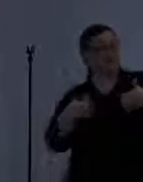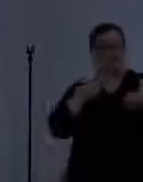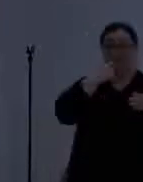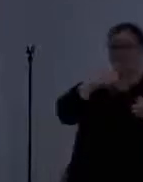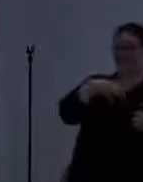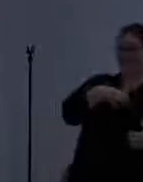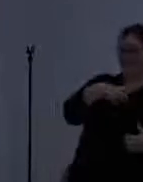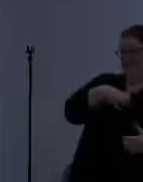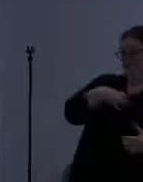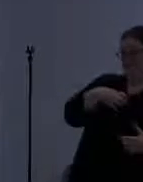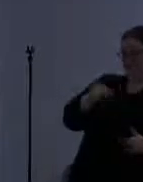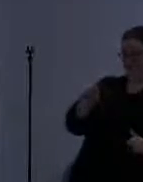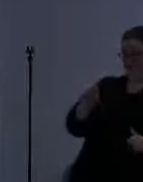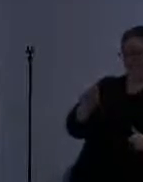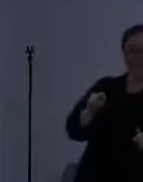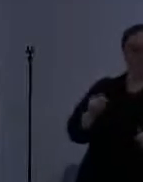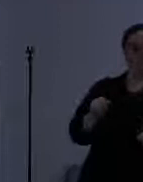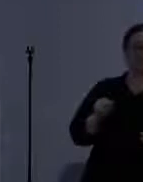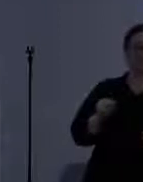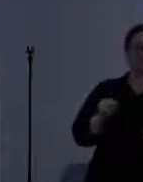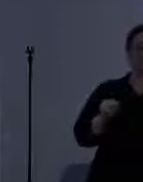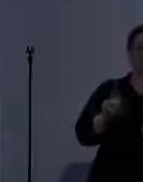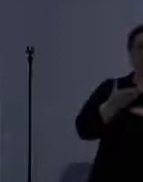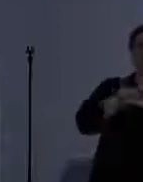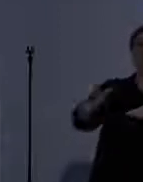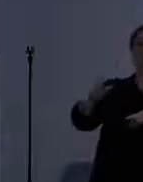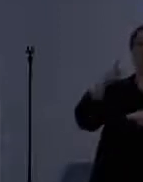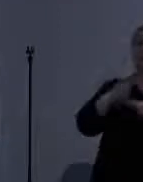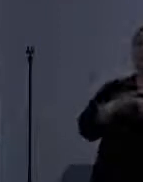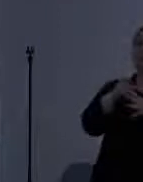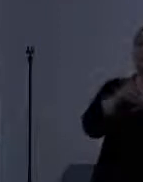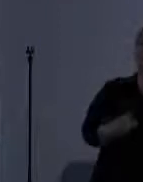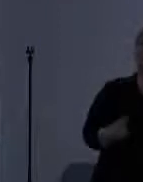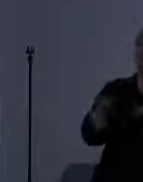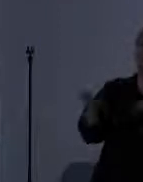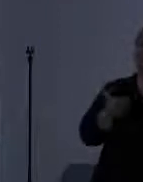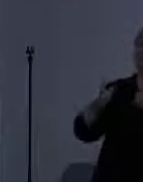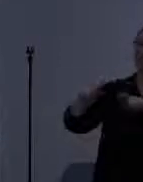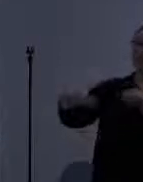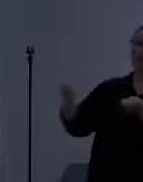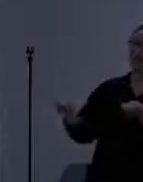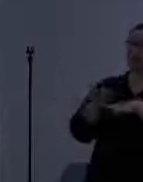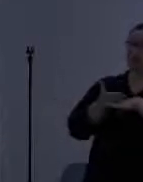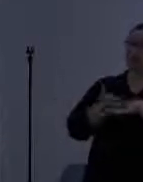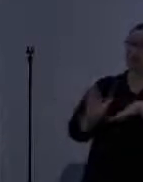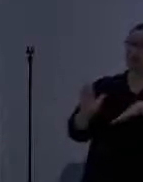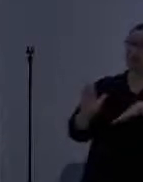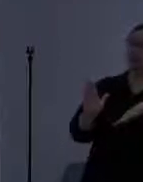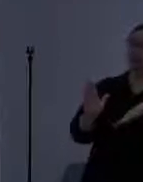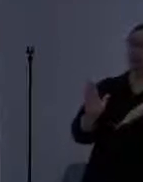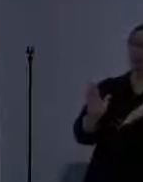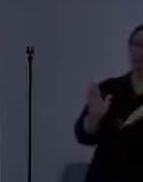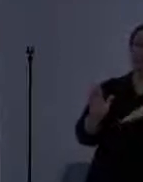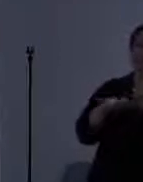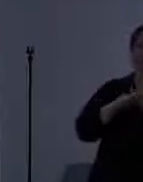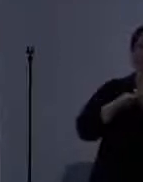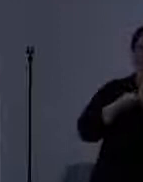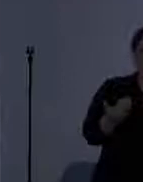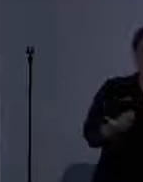time, and quite new for disability service providers, is that we have a whole range